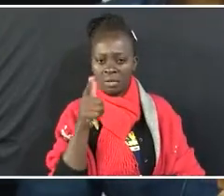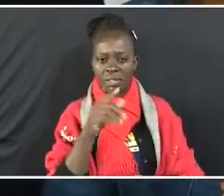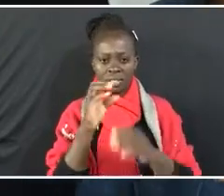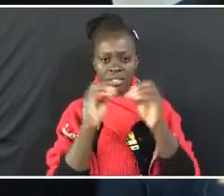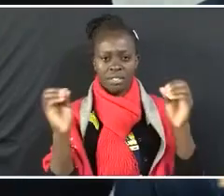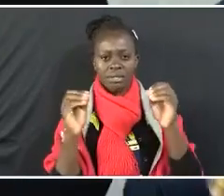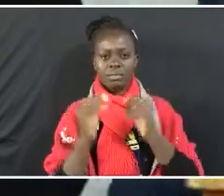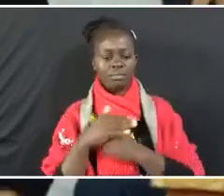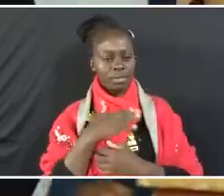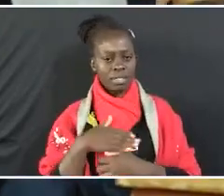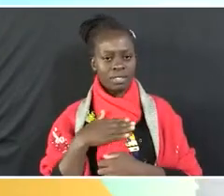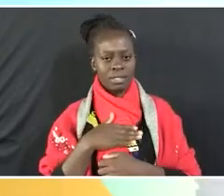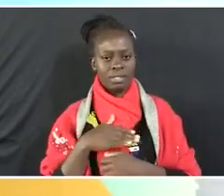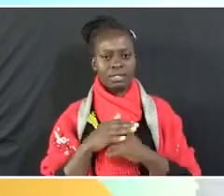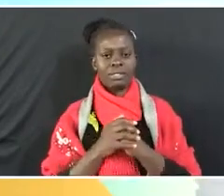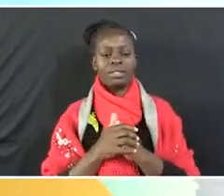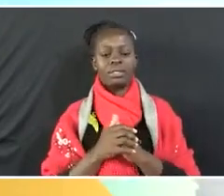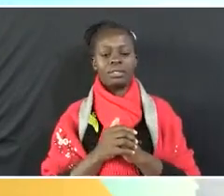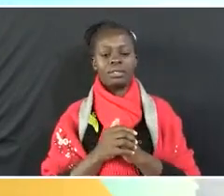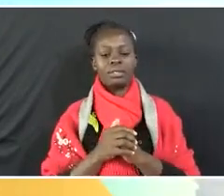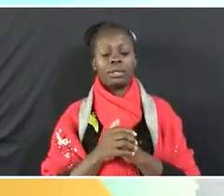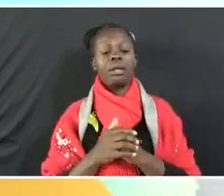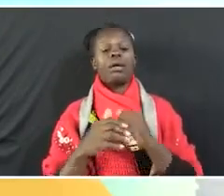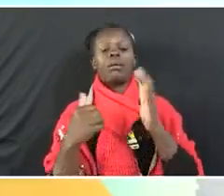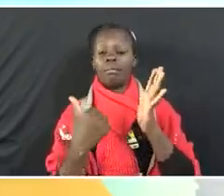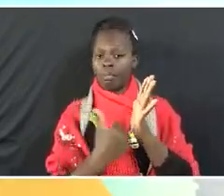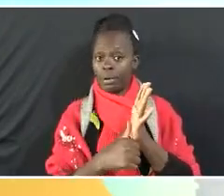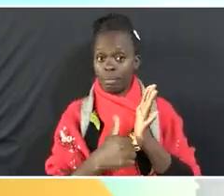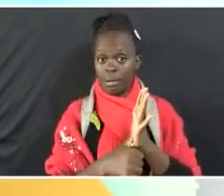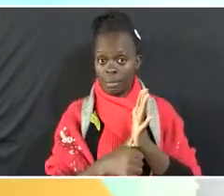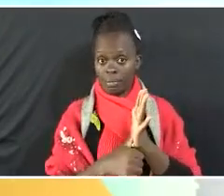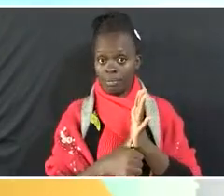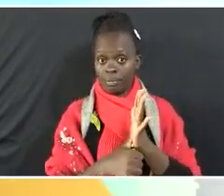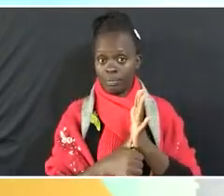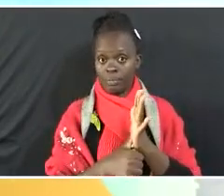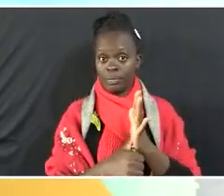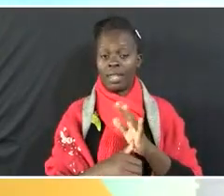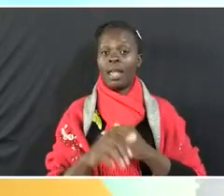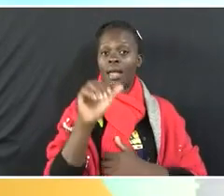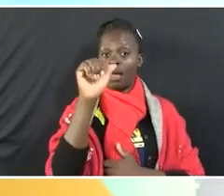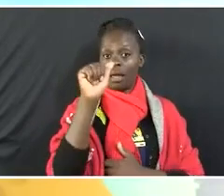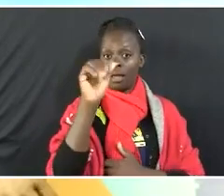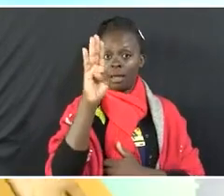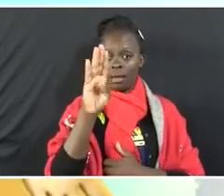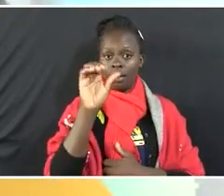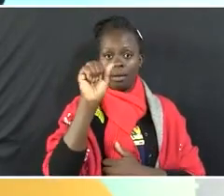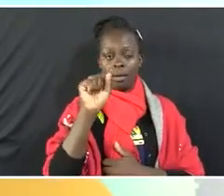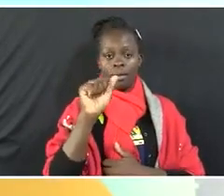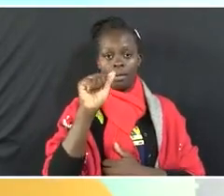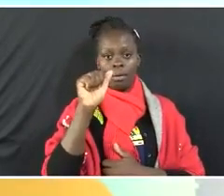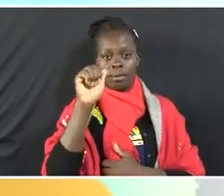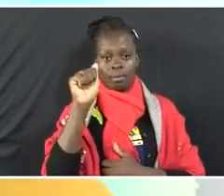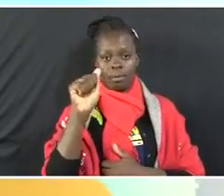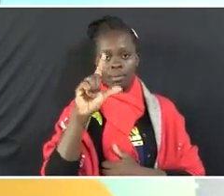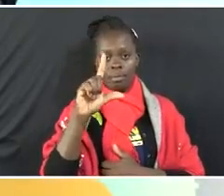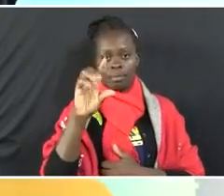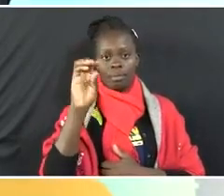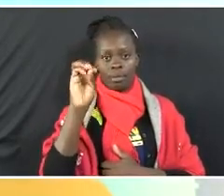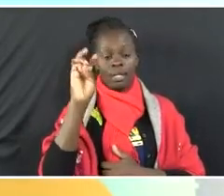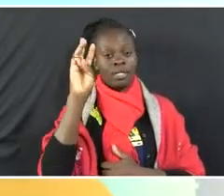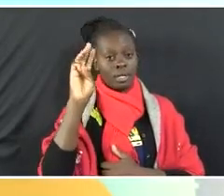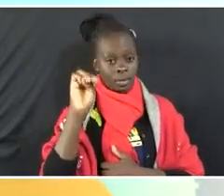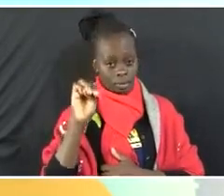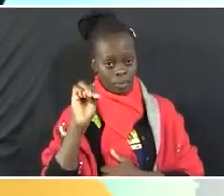you, the problem is he was beautiful. The problem is he